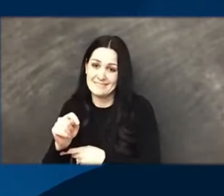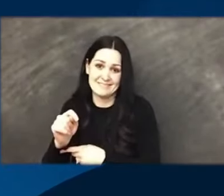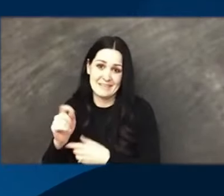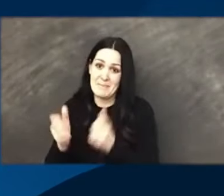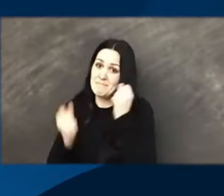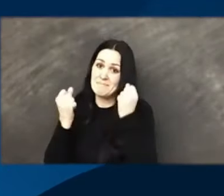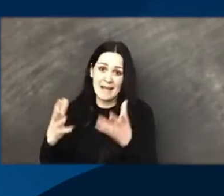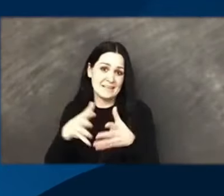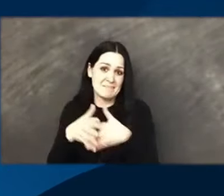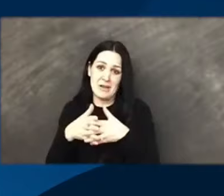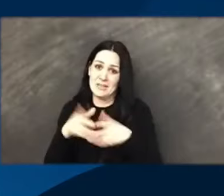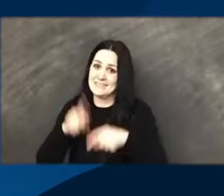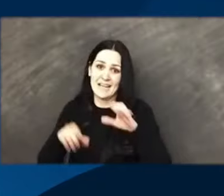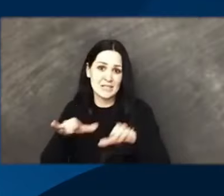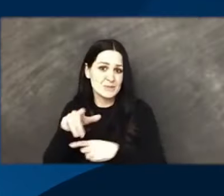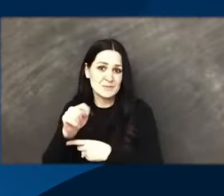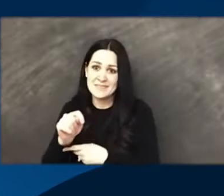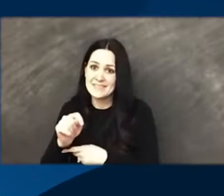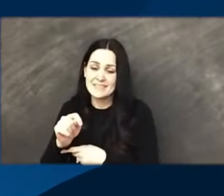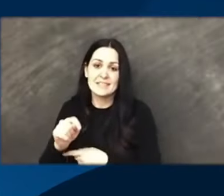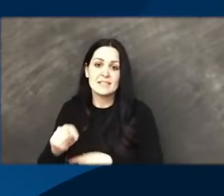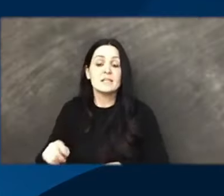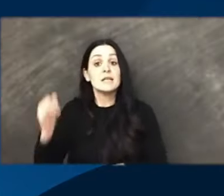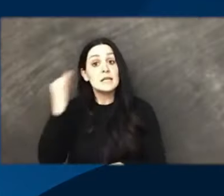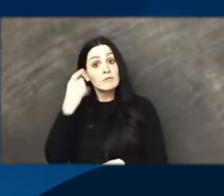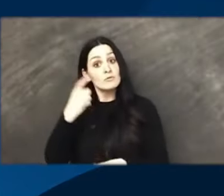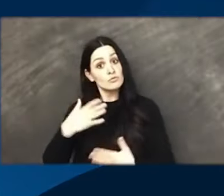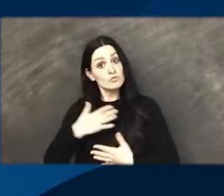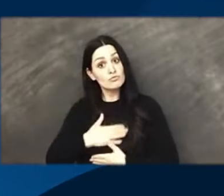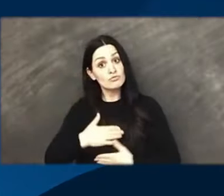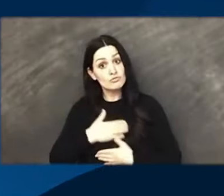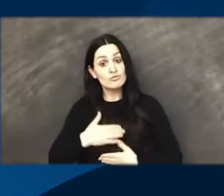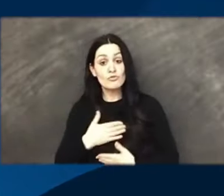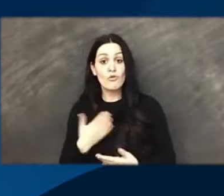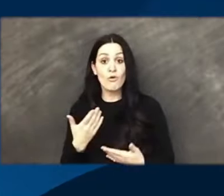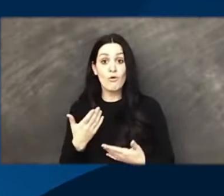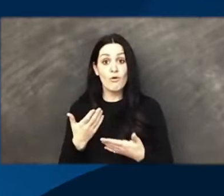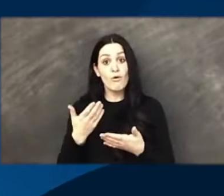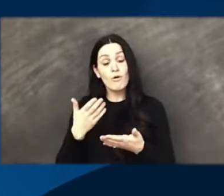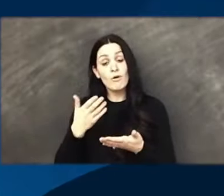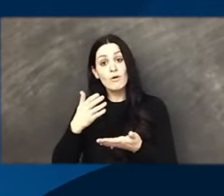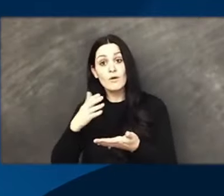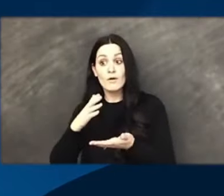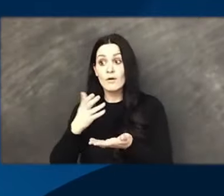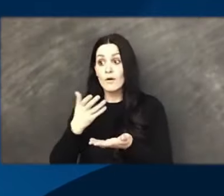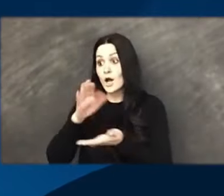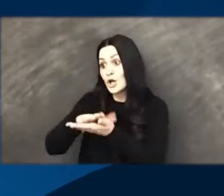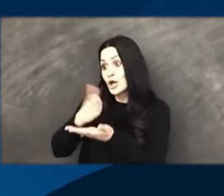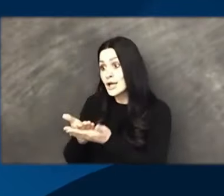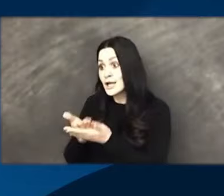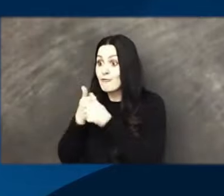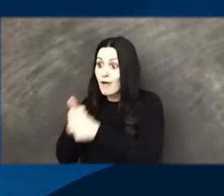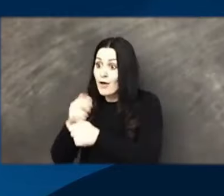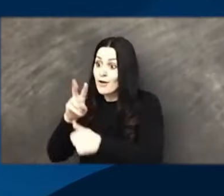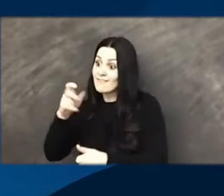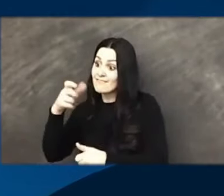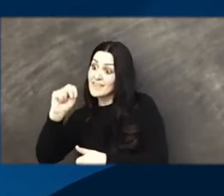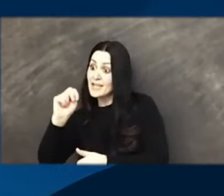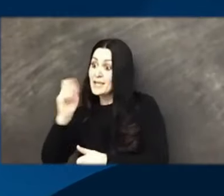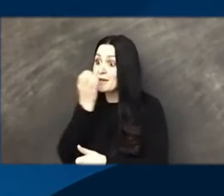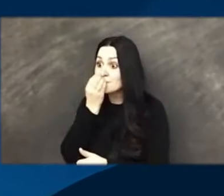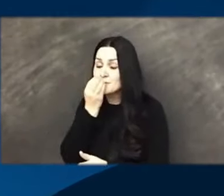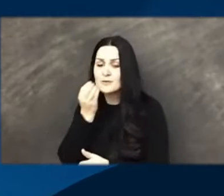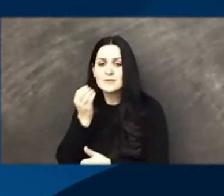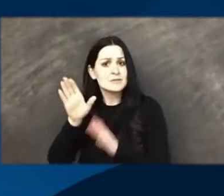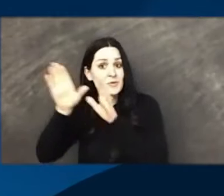Americans. I think if you can, if you enjoy cooking in a vegan lifestyle and can stick with that, that's a great thing